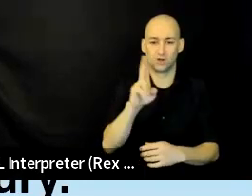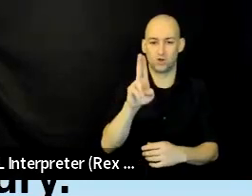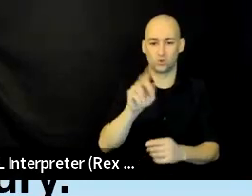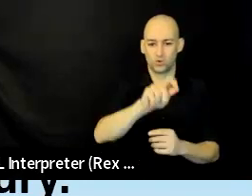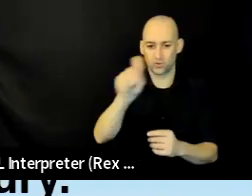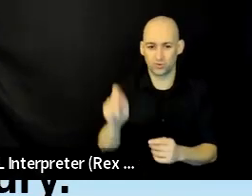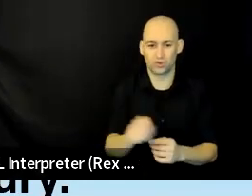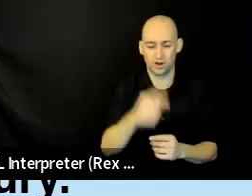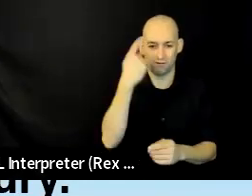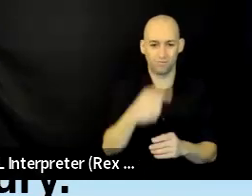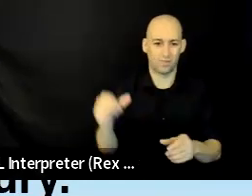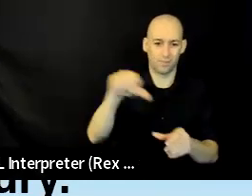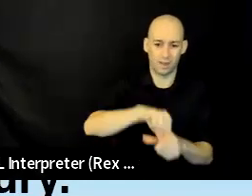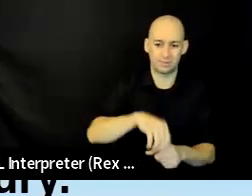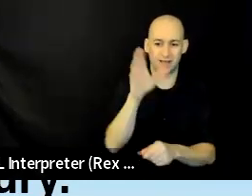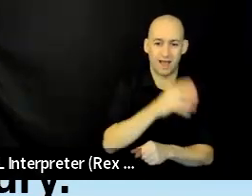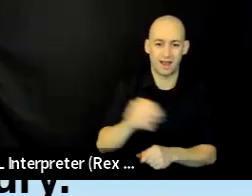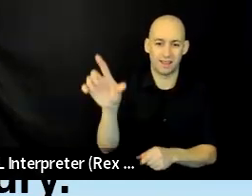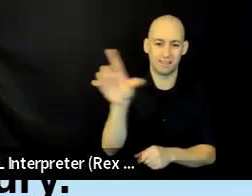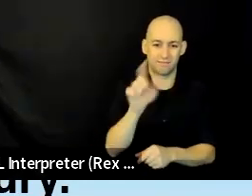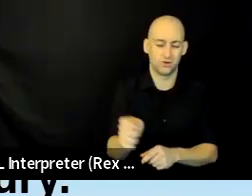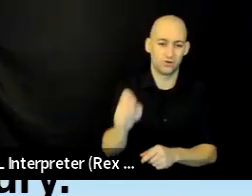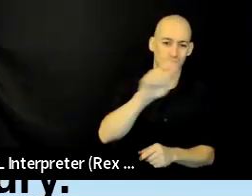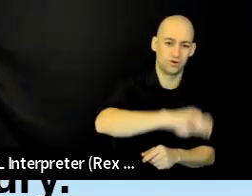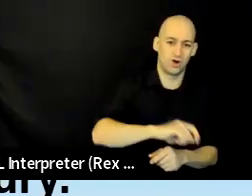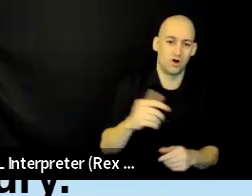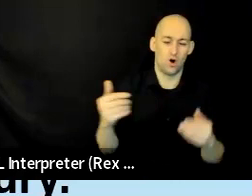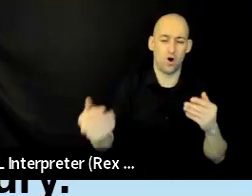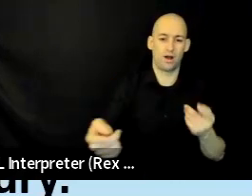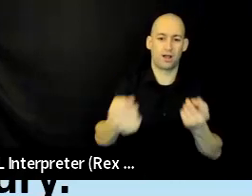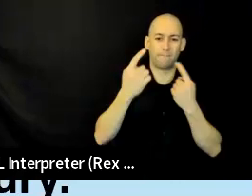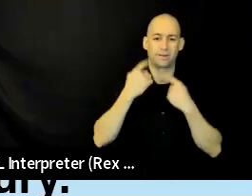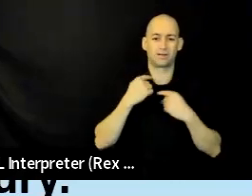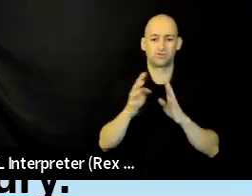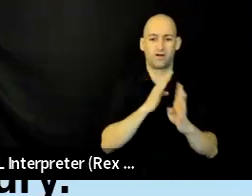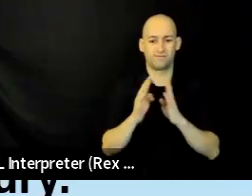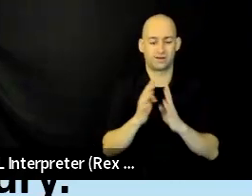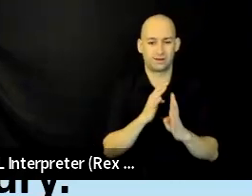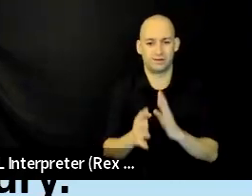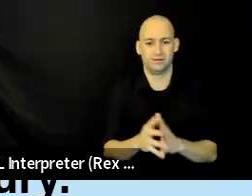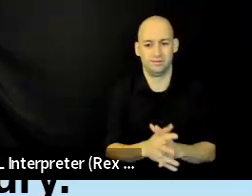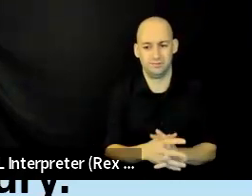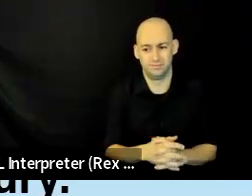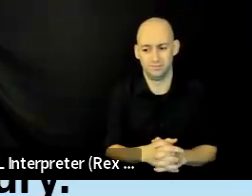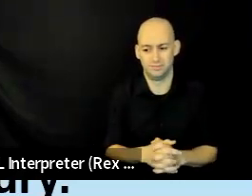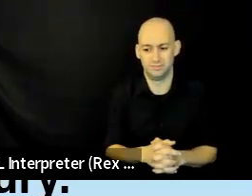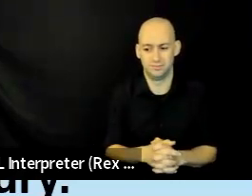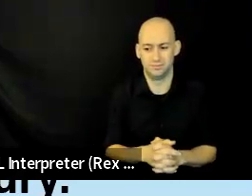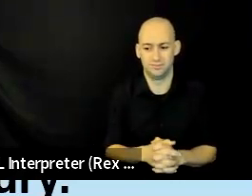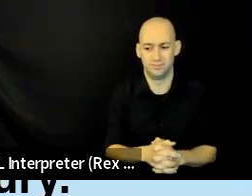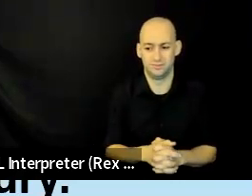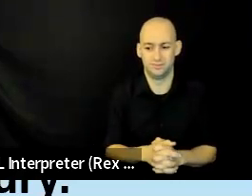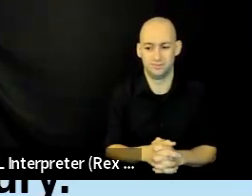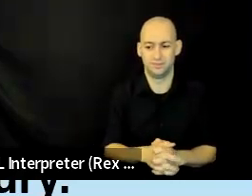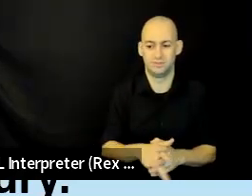turn against oncoming traffic on Wilsona Road. This turn movement will remain for southbound